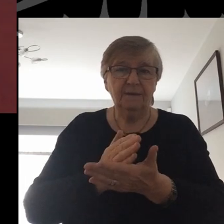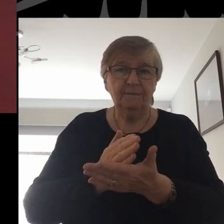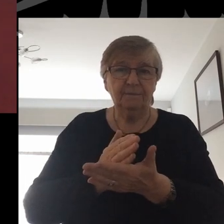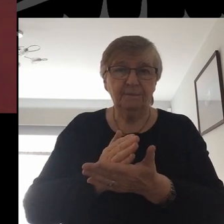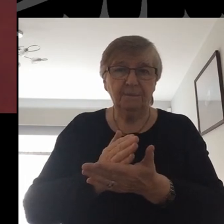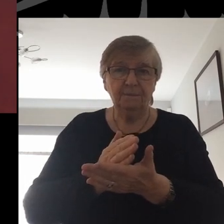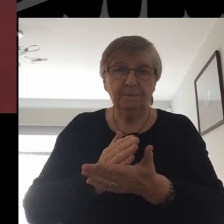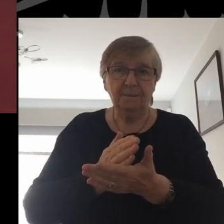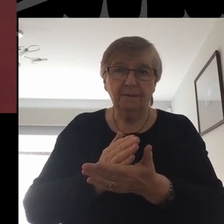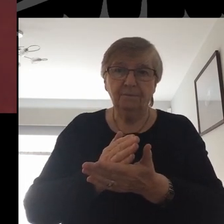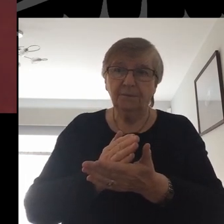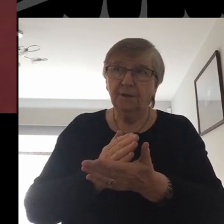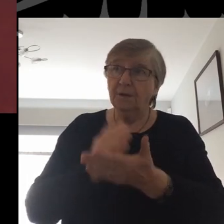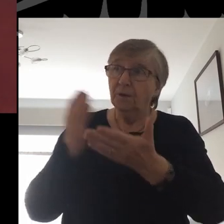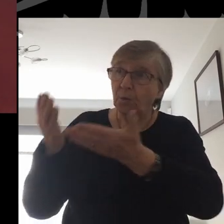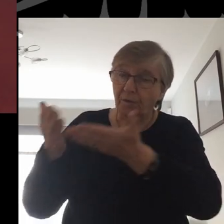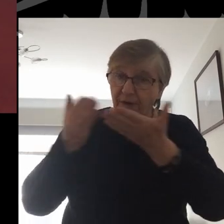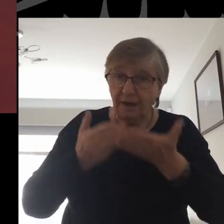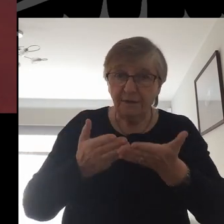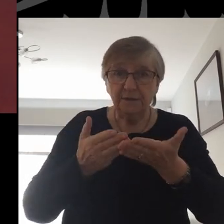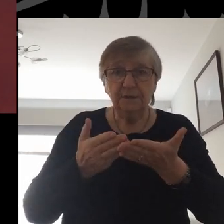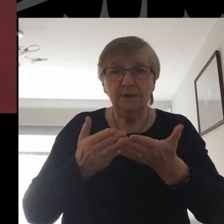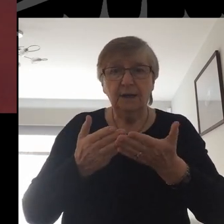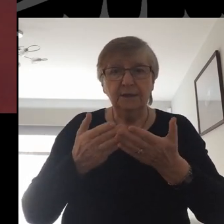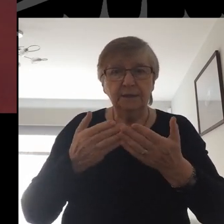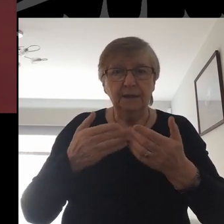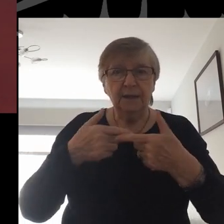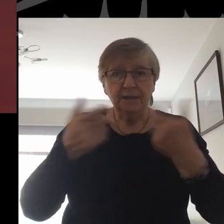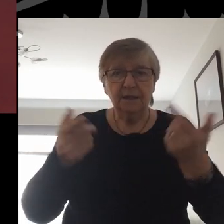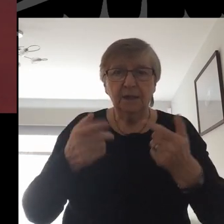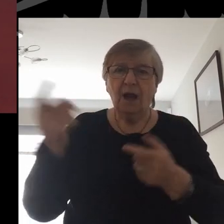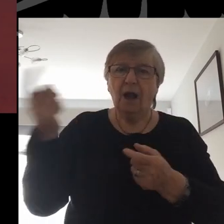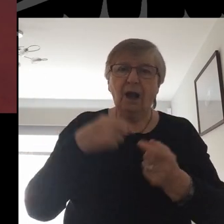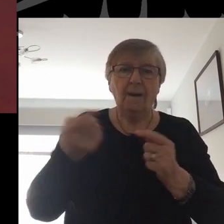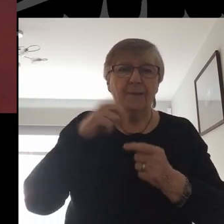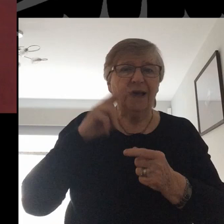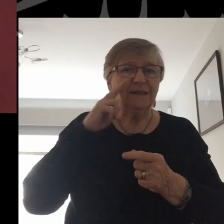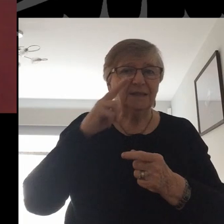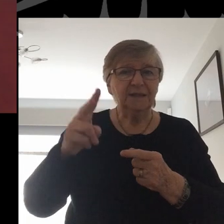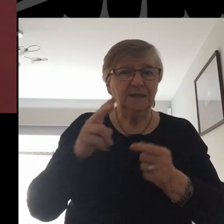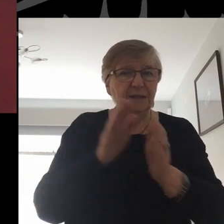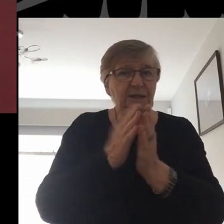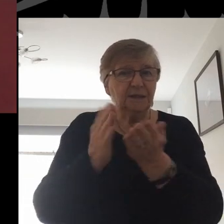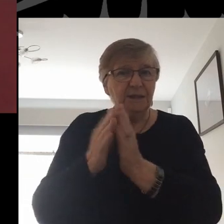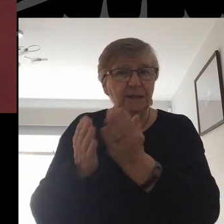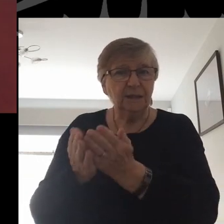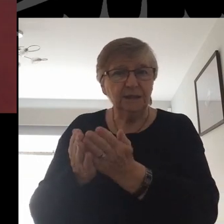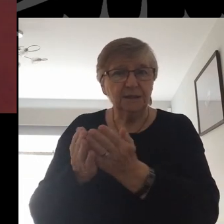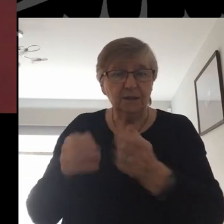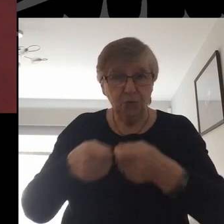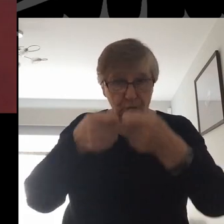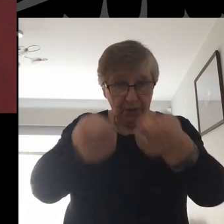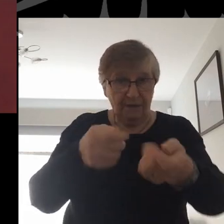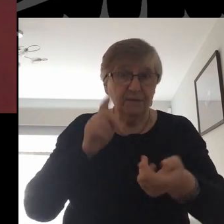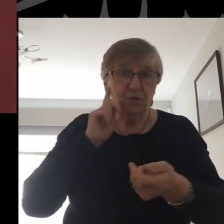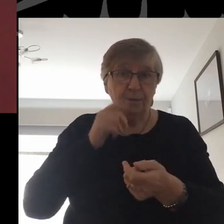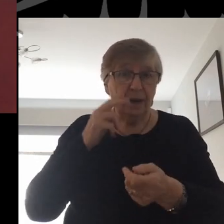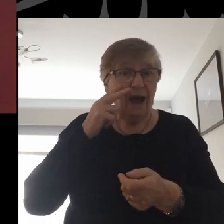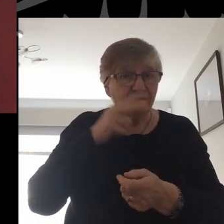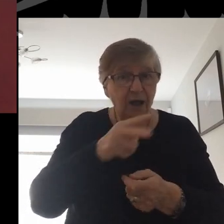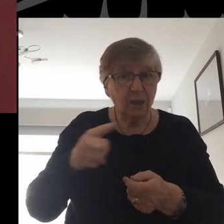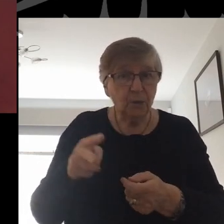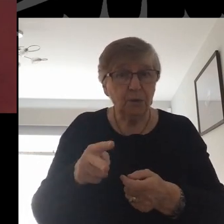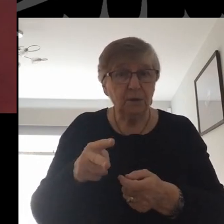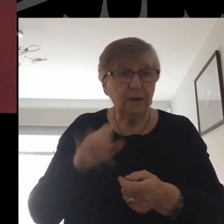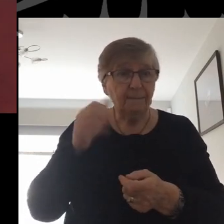We provided too our introduction to the Christian Faith series, Come and See. We provided that to folks to say, have a look at that. Maybe you